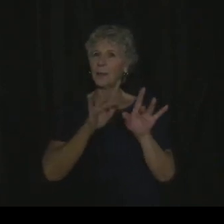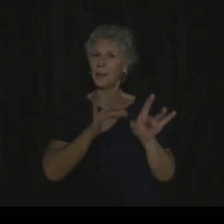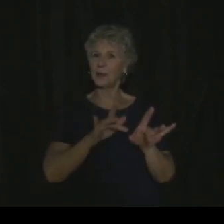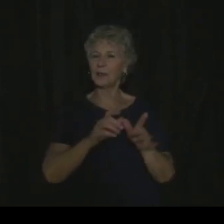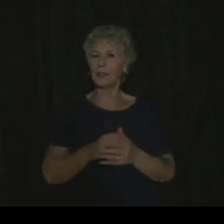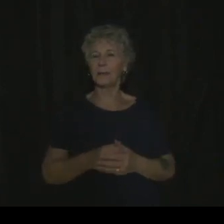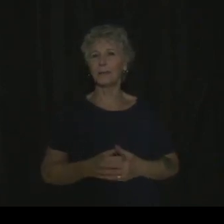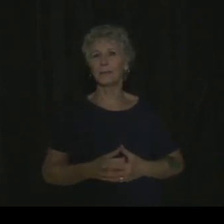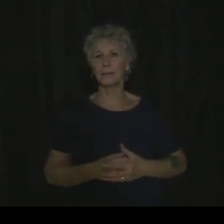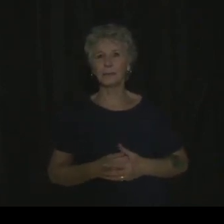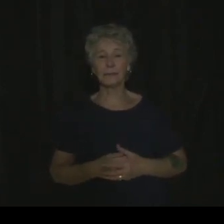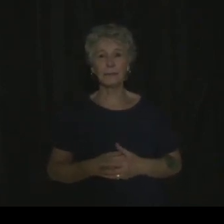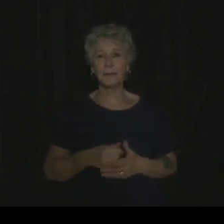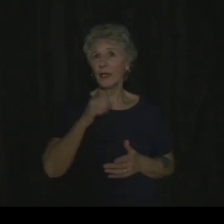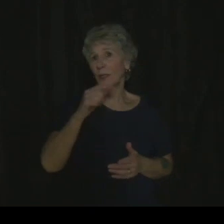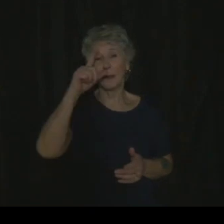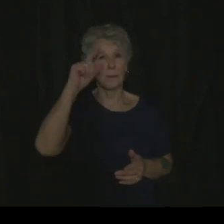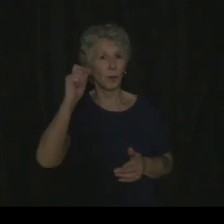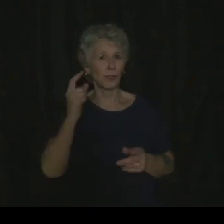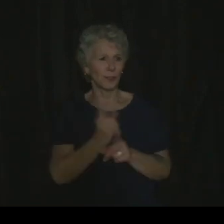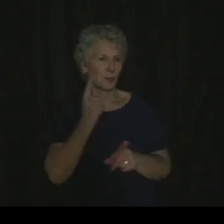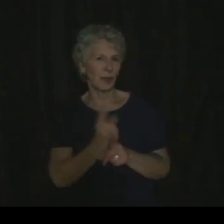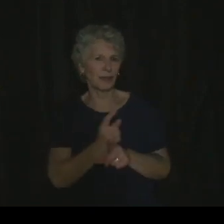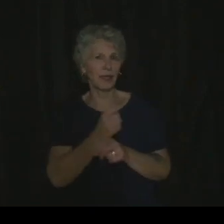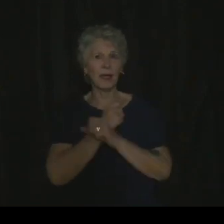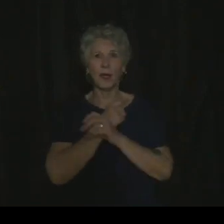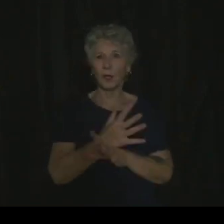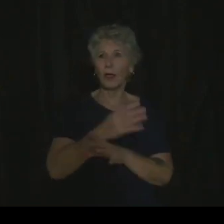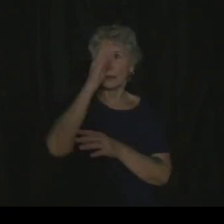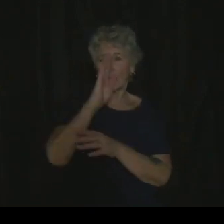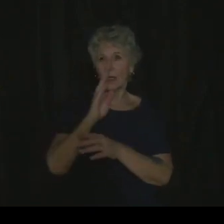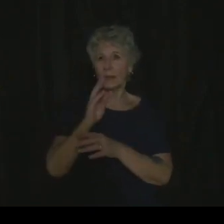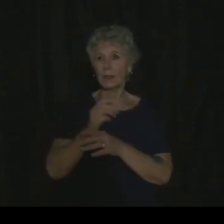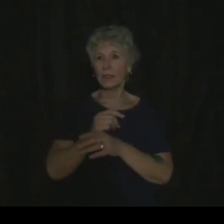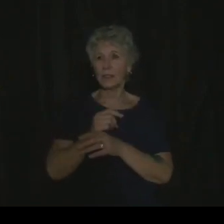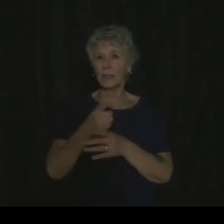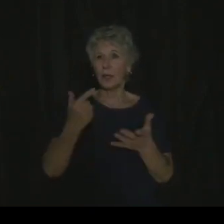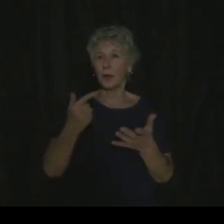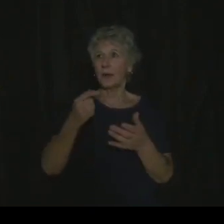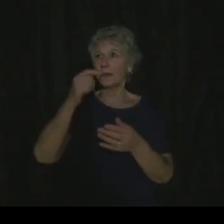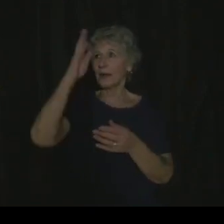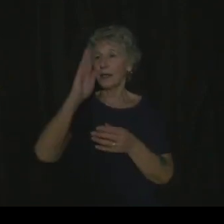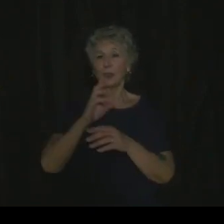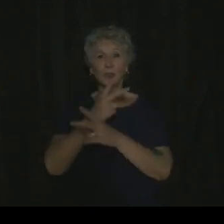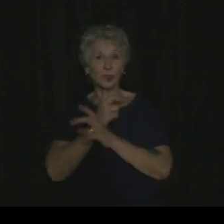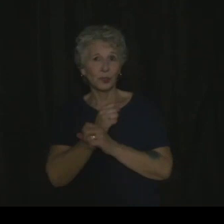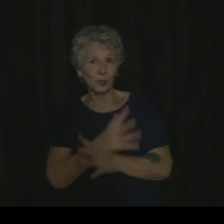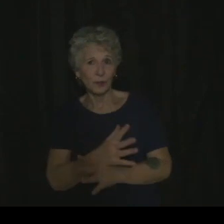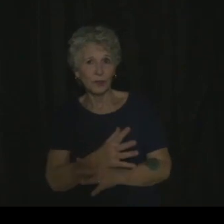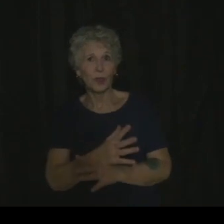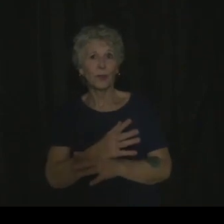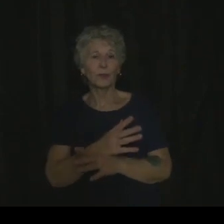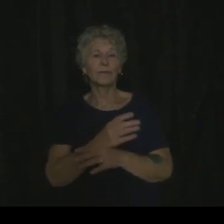It wasn't Moses' righteousness that caused God to choose him. God chose to show him mercy